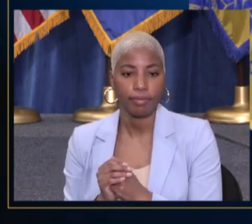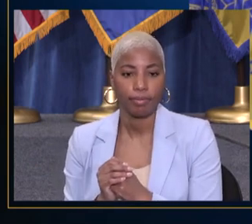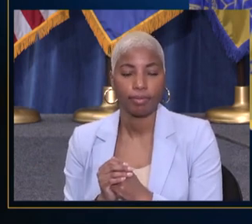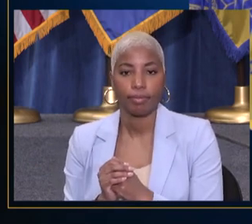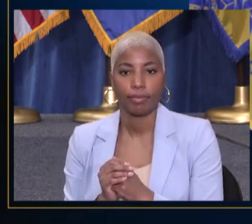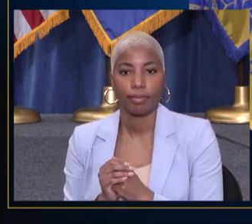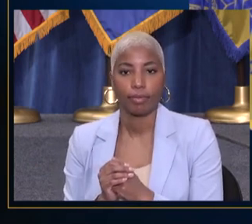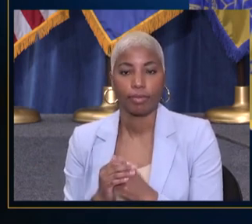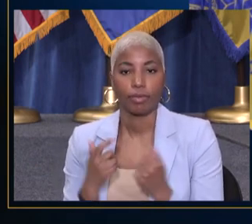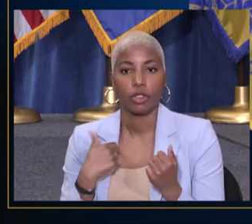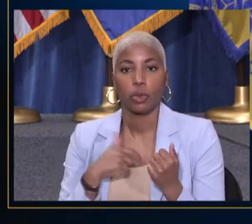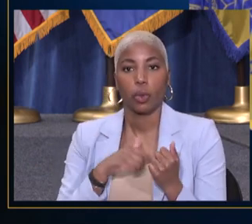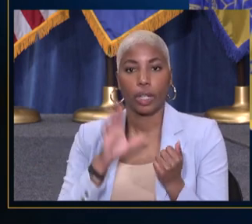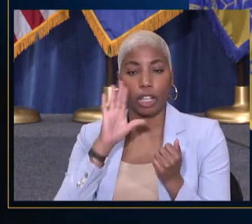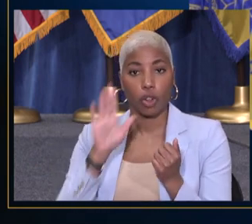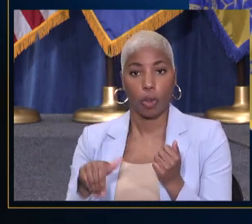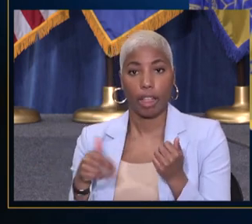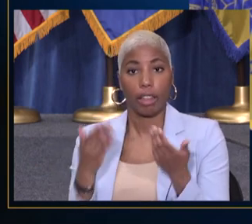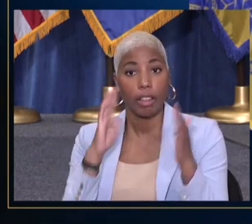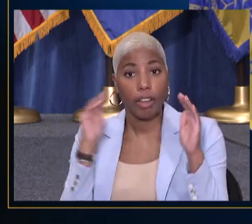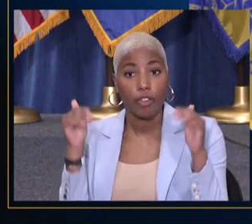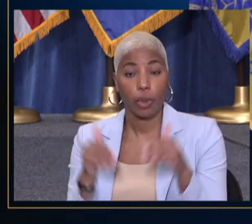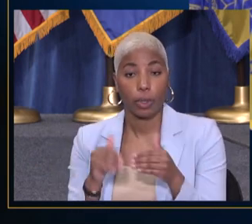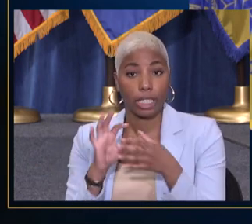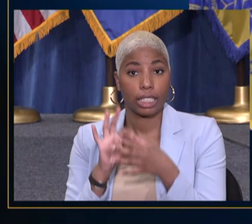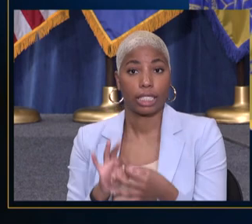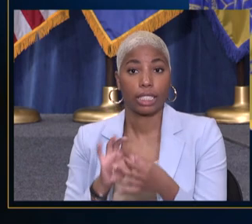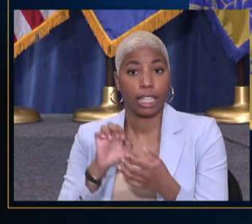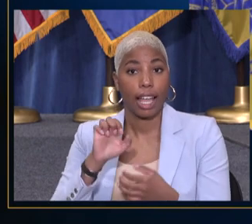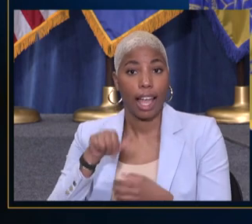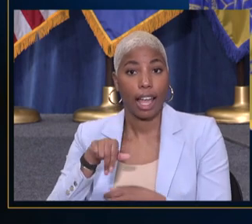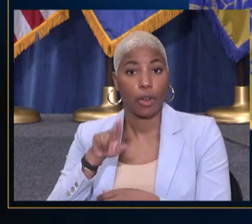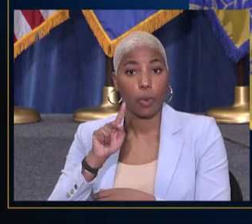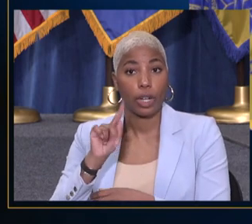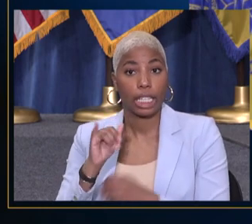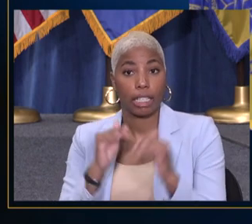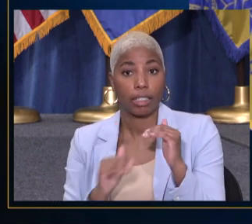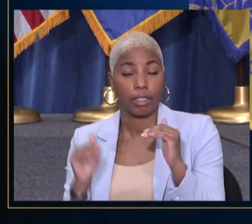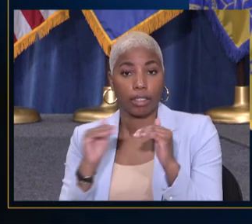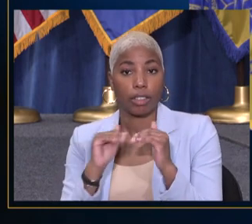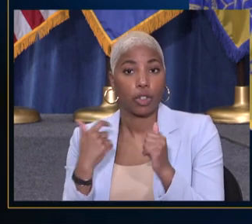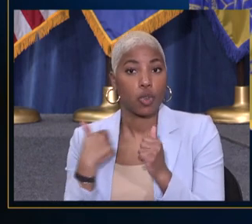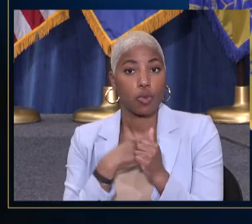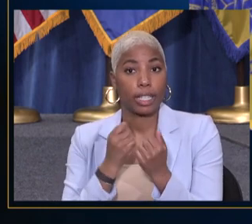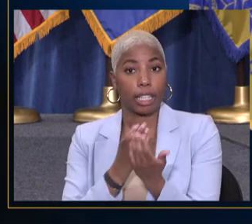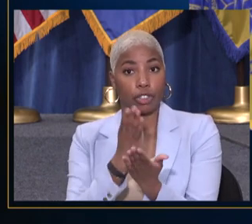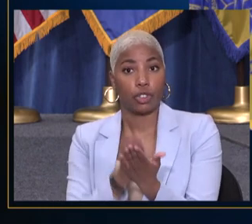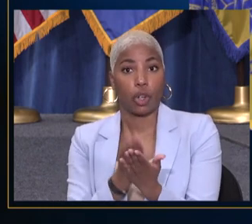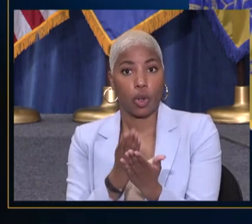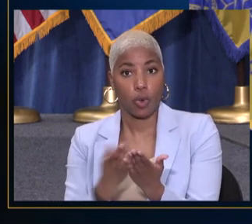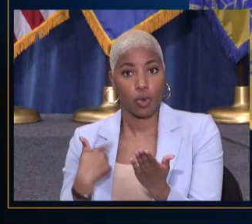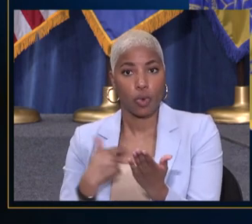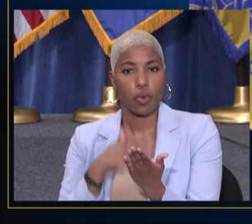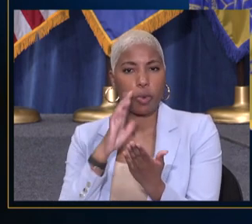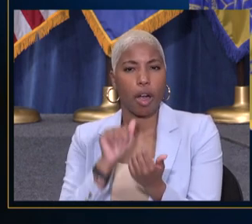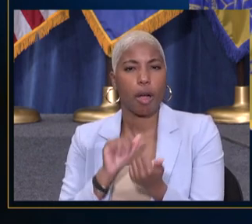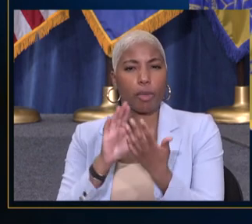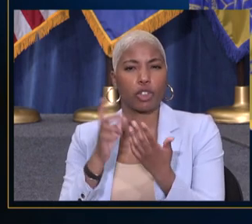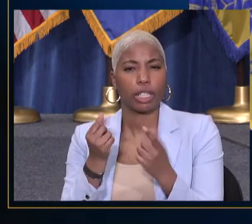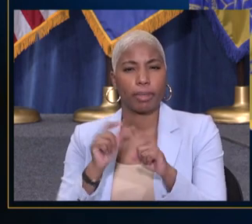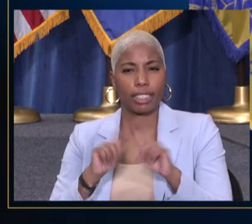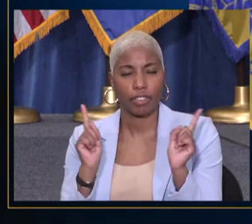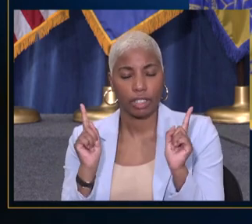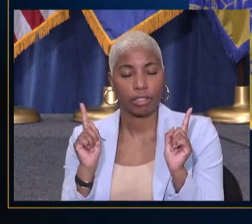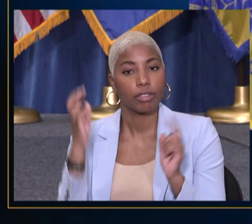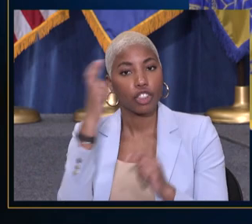We know that their focus on equity also requires us to show that we're going to do something a little different. And that's why today